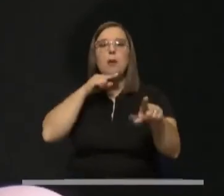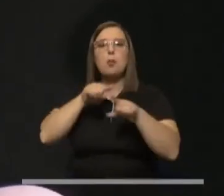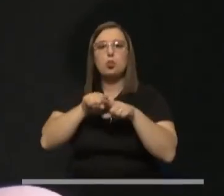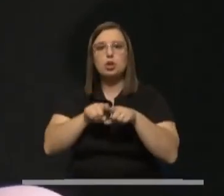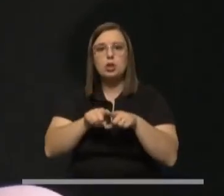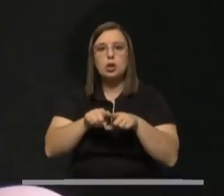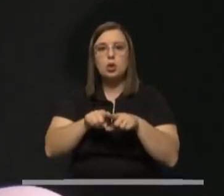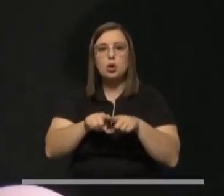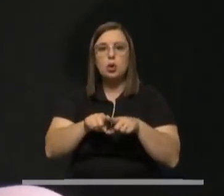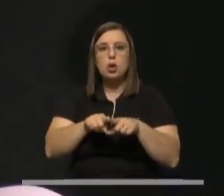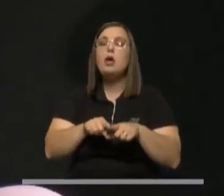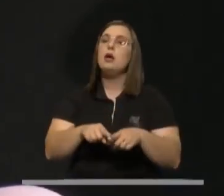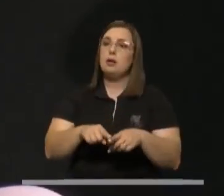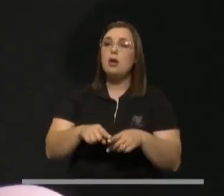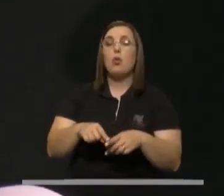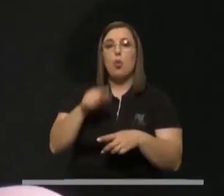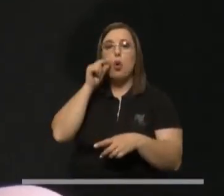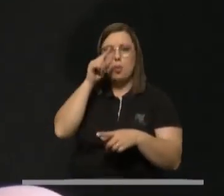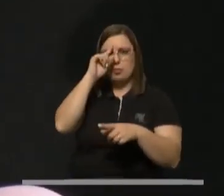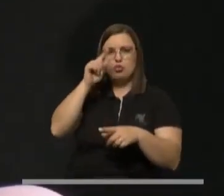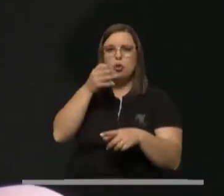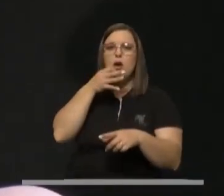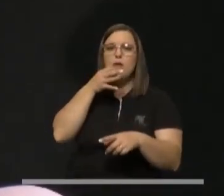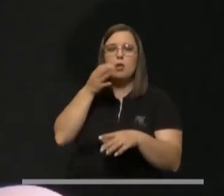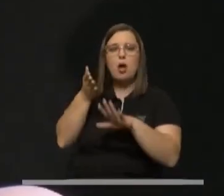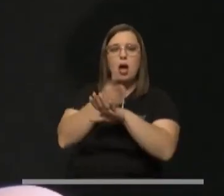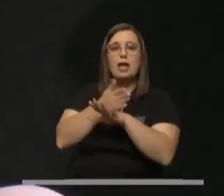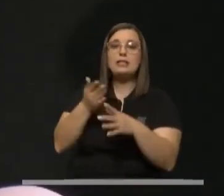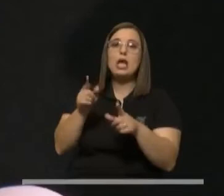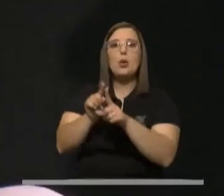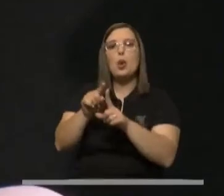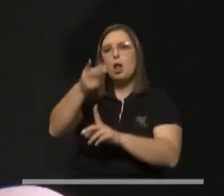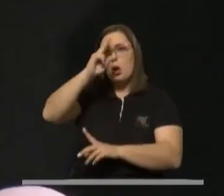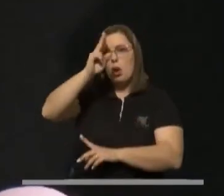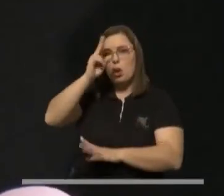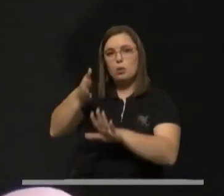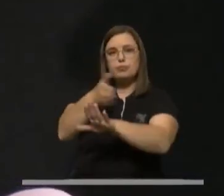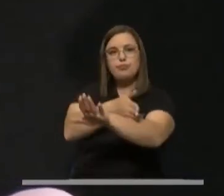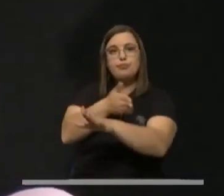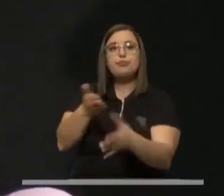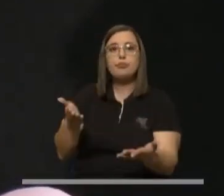our political ecosystem. We have to have...